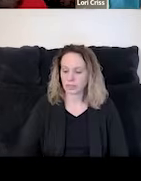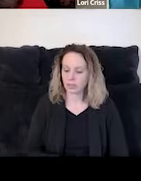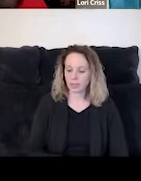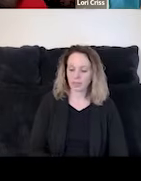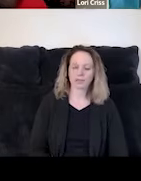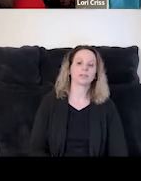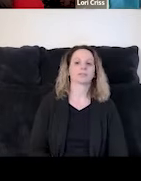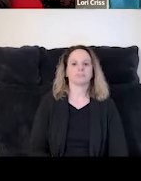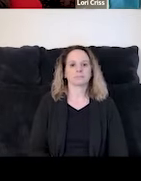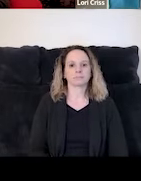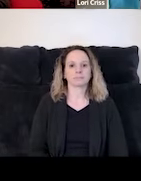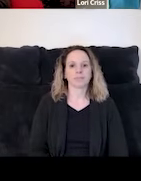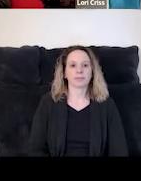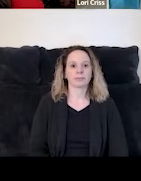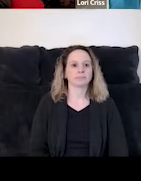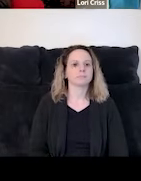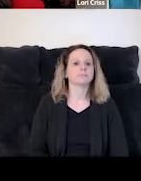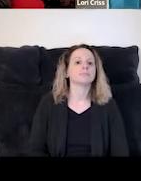data.